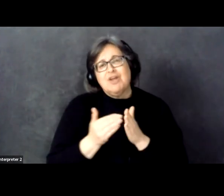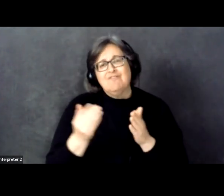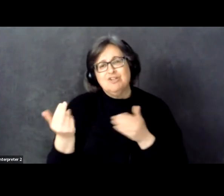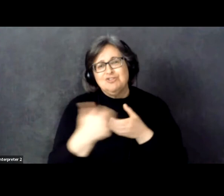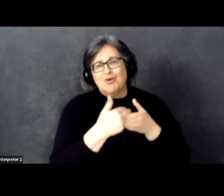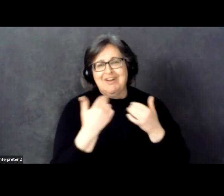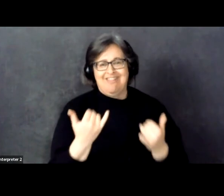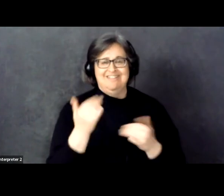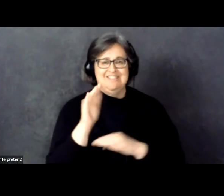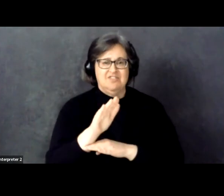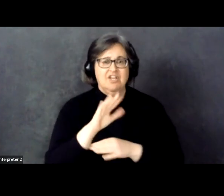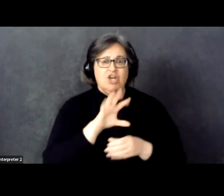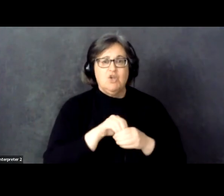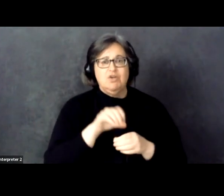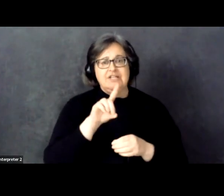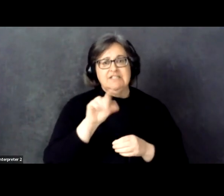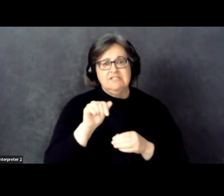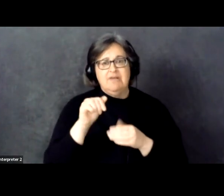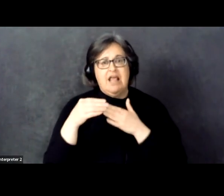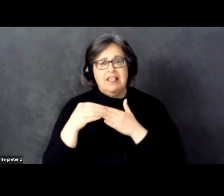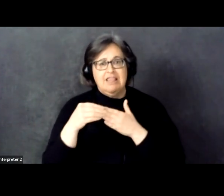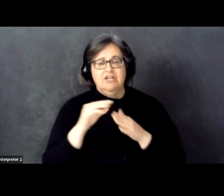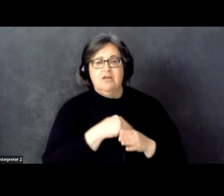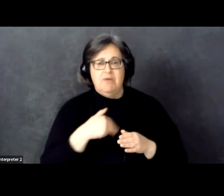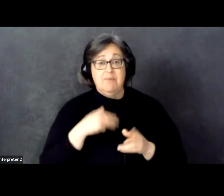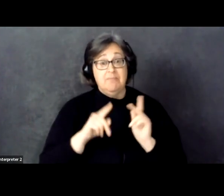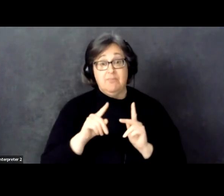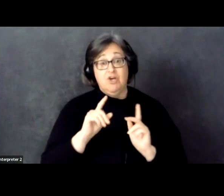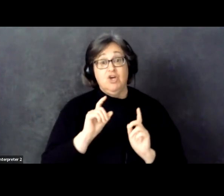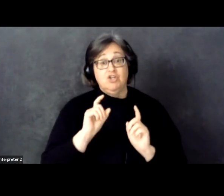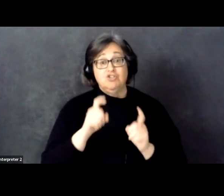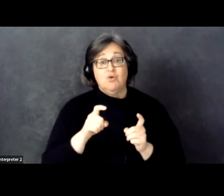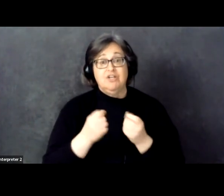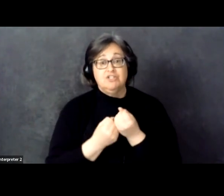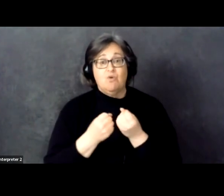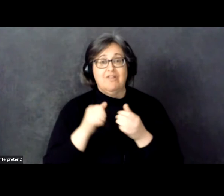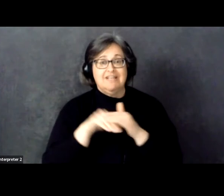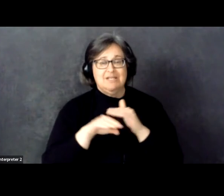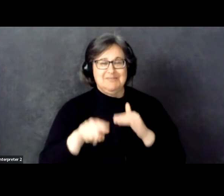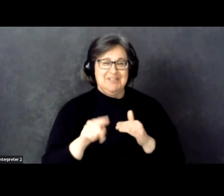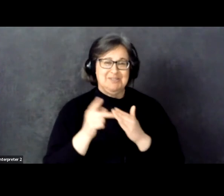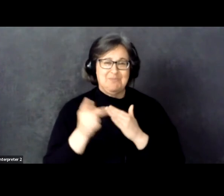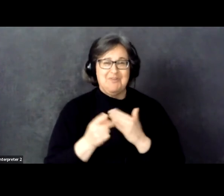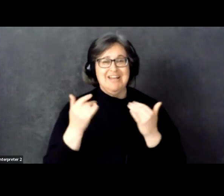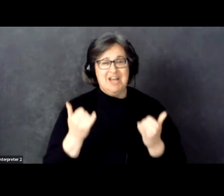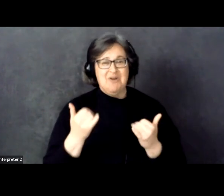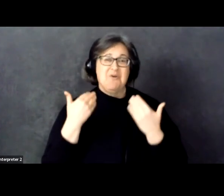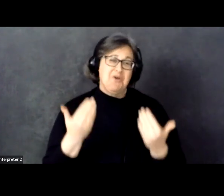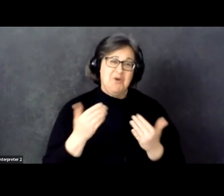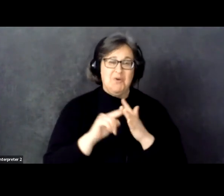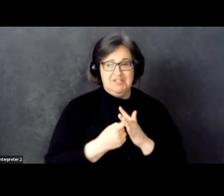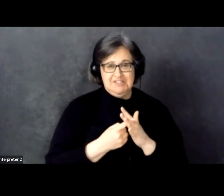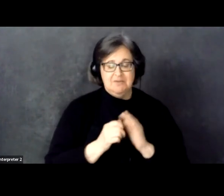many Disability Lead members and those who donated to support the accessibility of this program. So on to the program. The